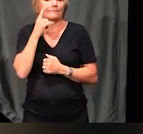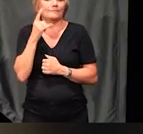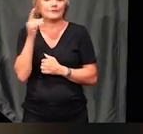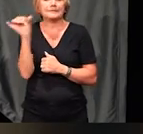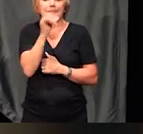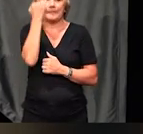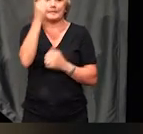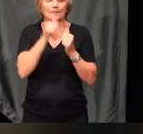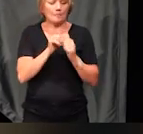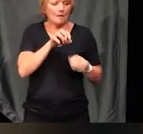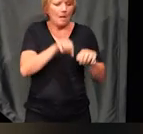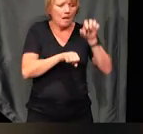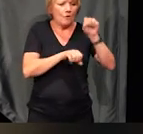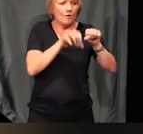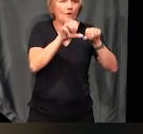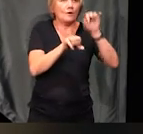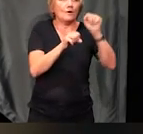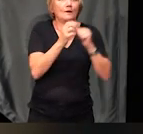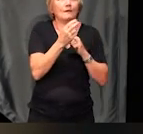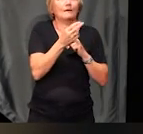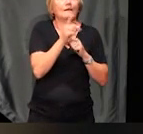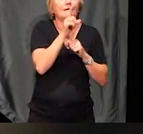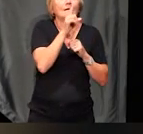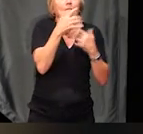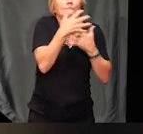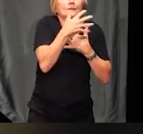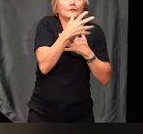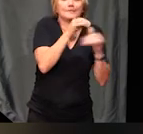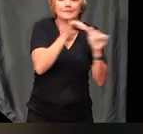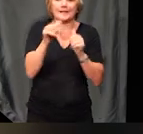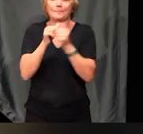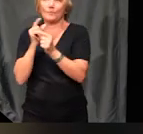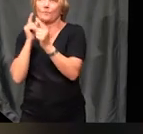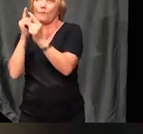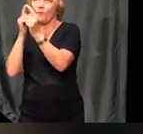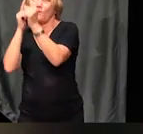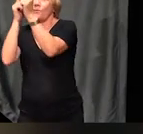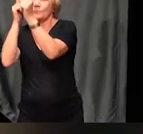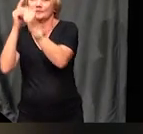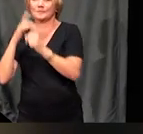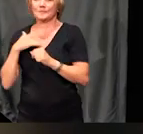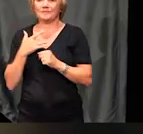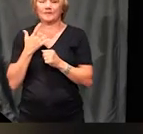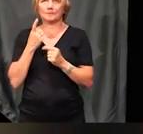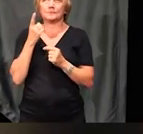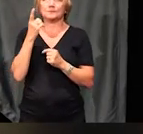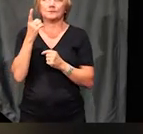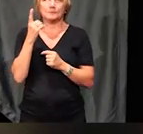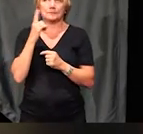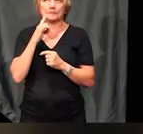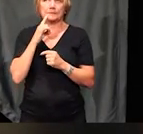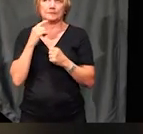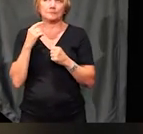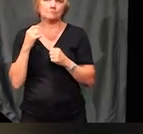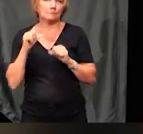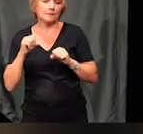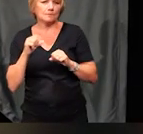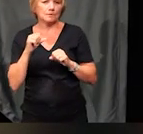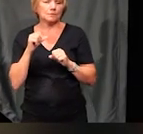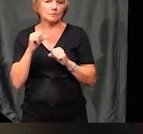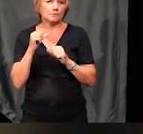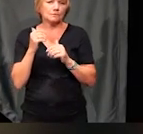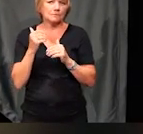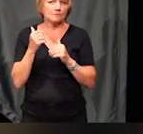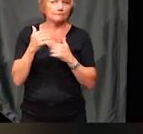be frightening. There were moments when we questioned if certain goals were too high to be achieved. And it's okay to experience